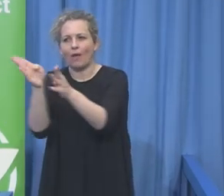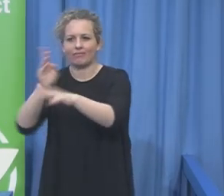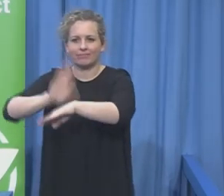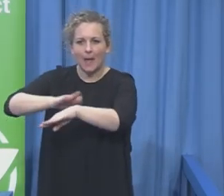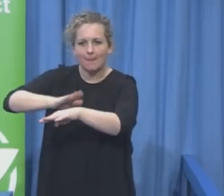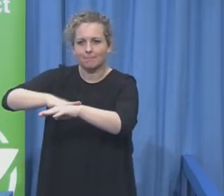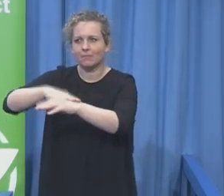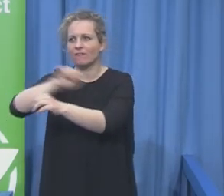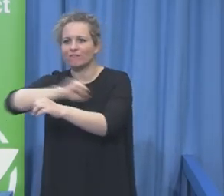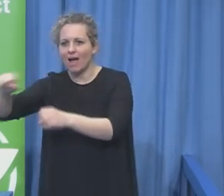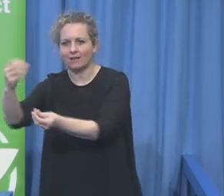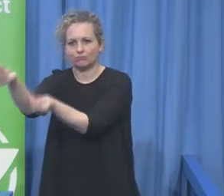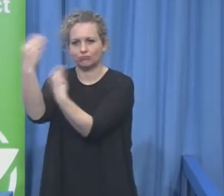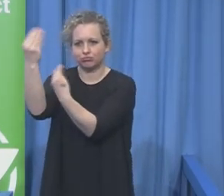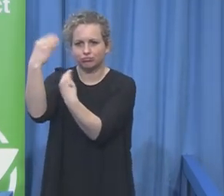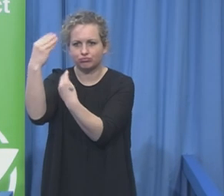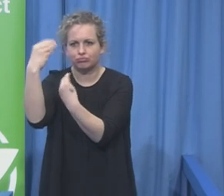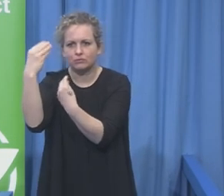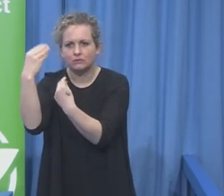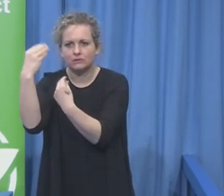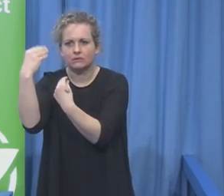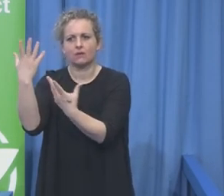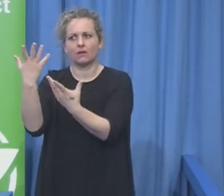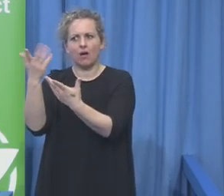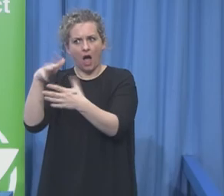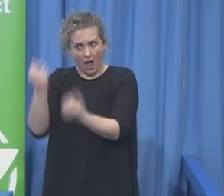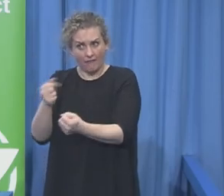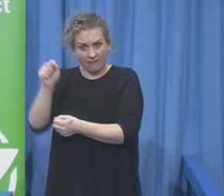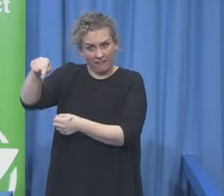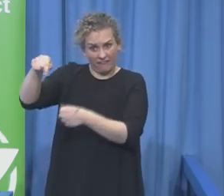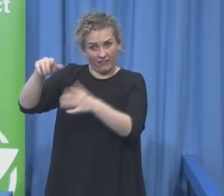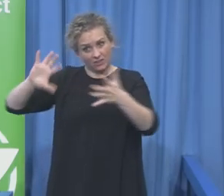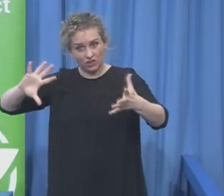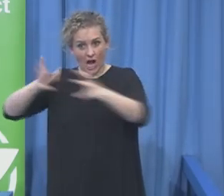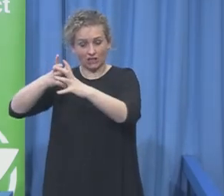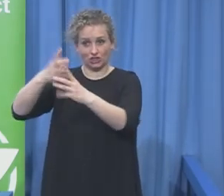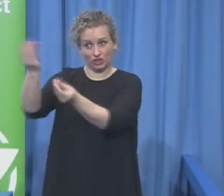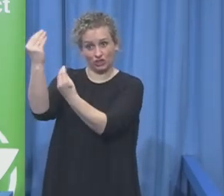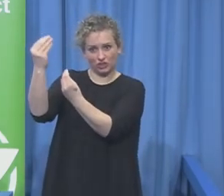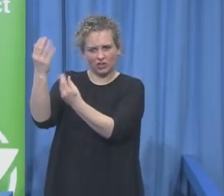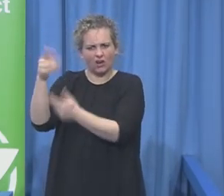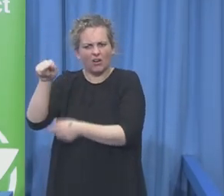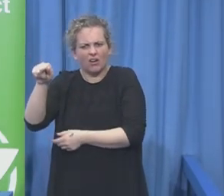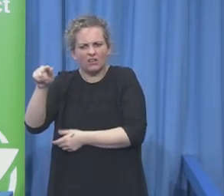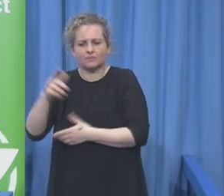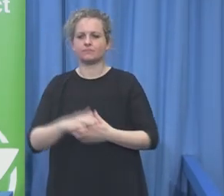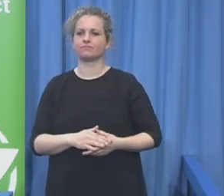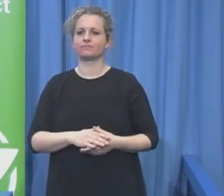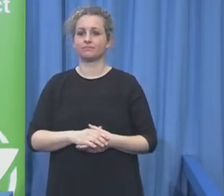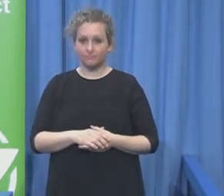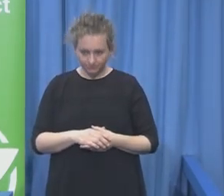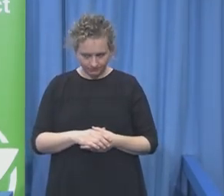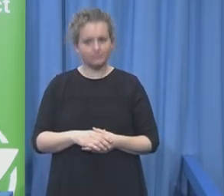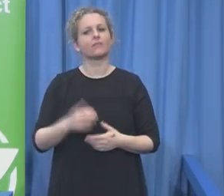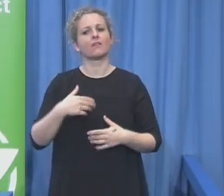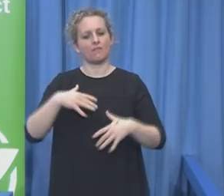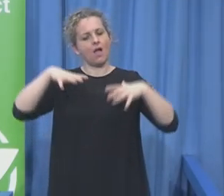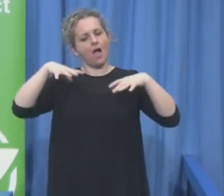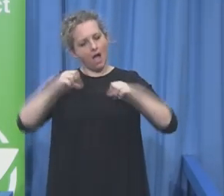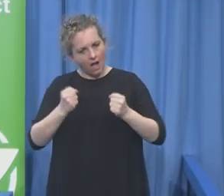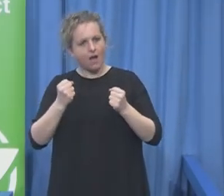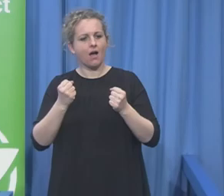The world is changing. And that's what you are telling, and that makes it even more important to have